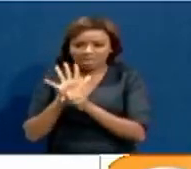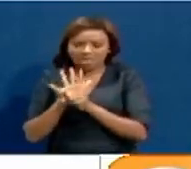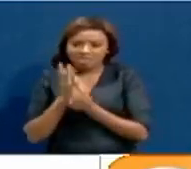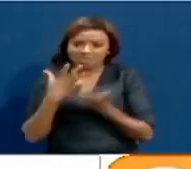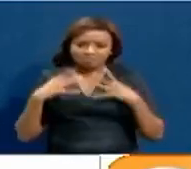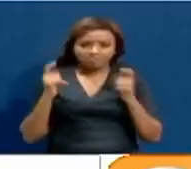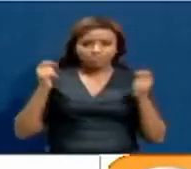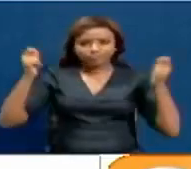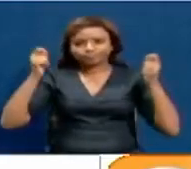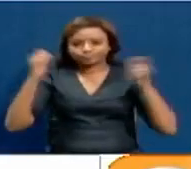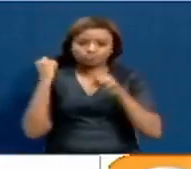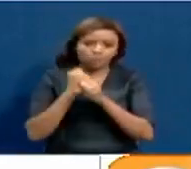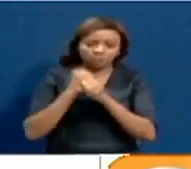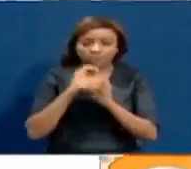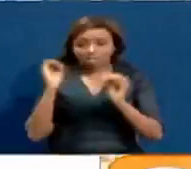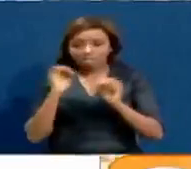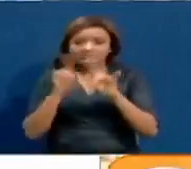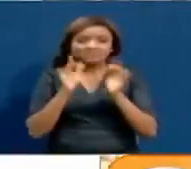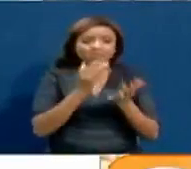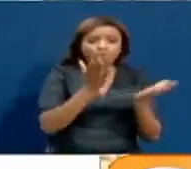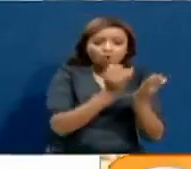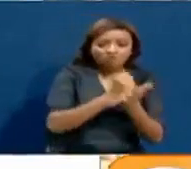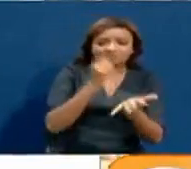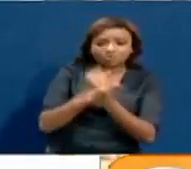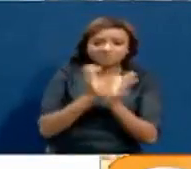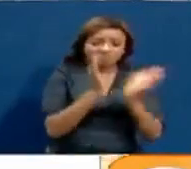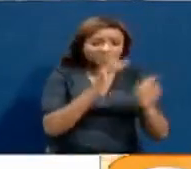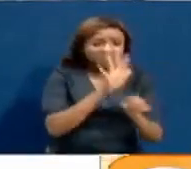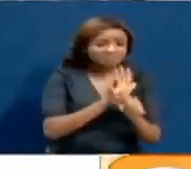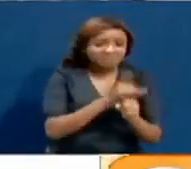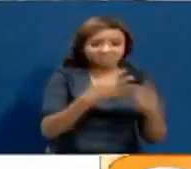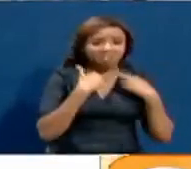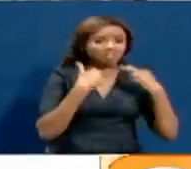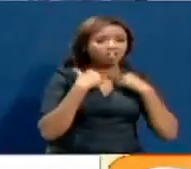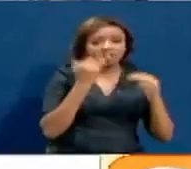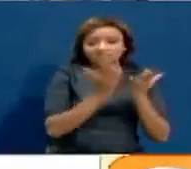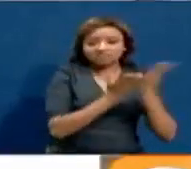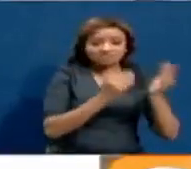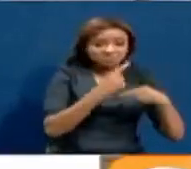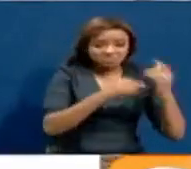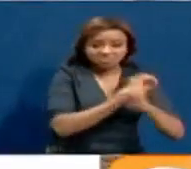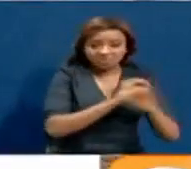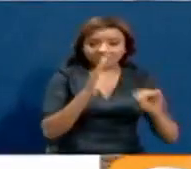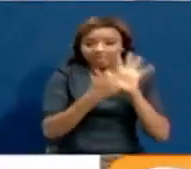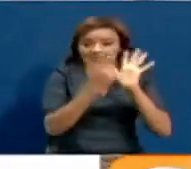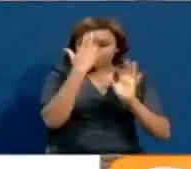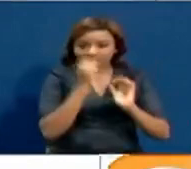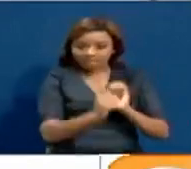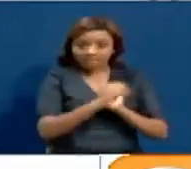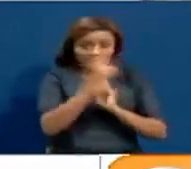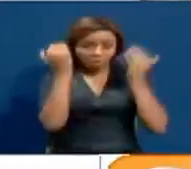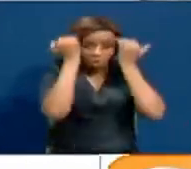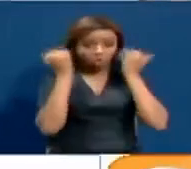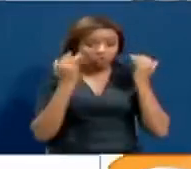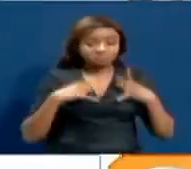of duties among various public offices in the country. The Kajiado High Court suspended all court proceedings until Wednesday after